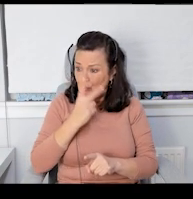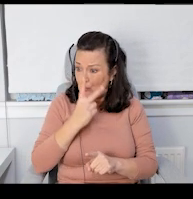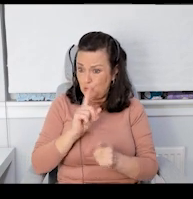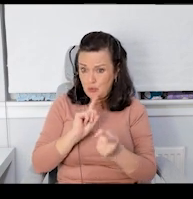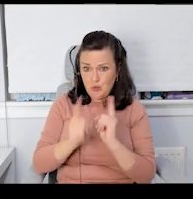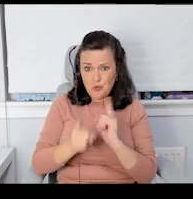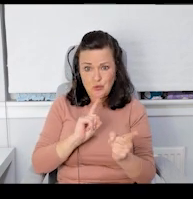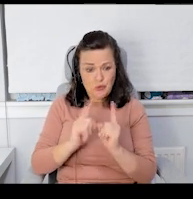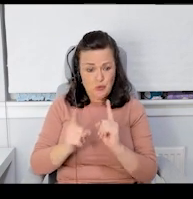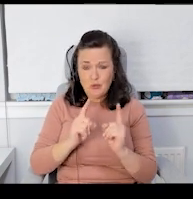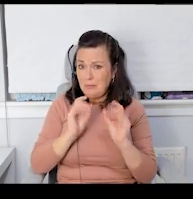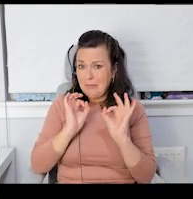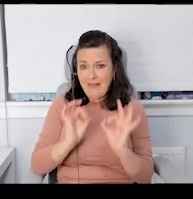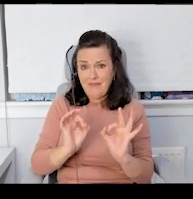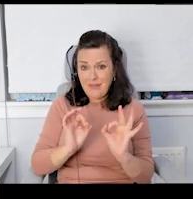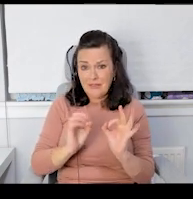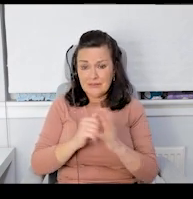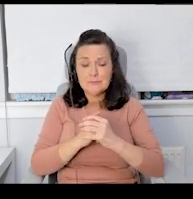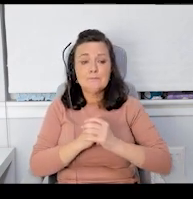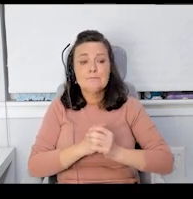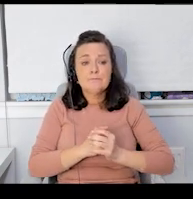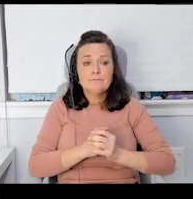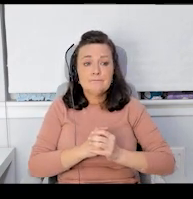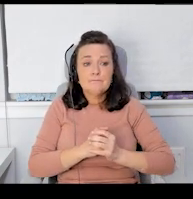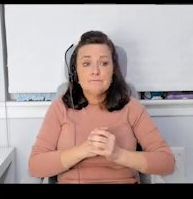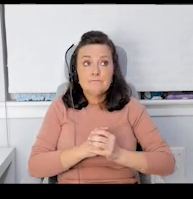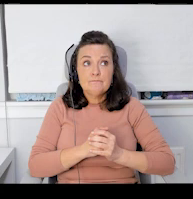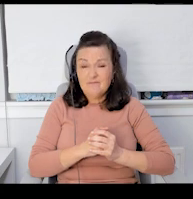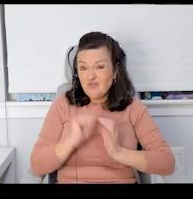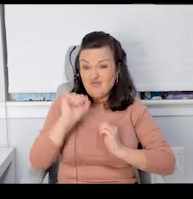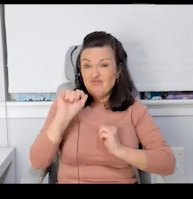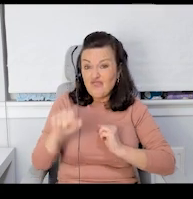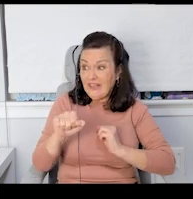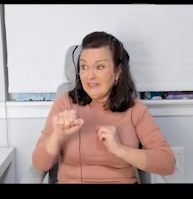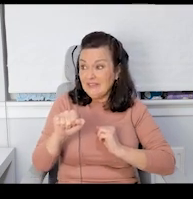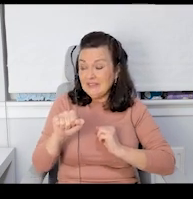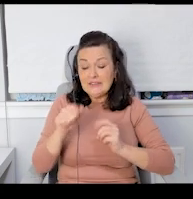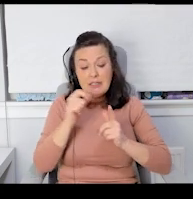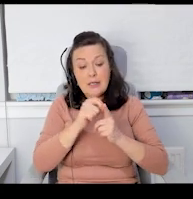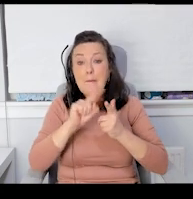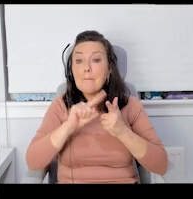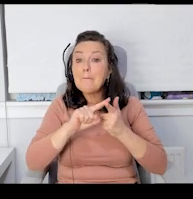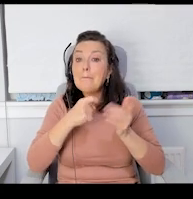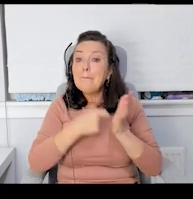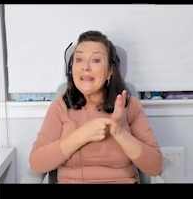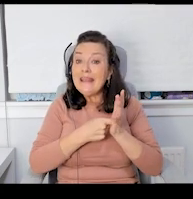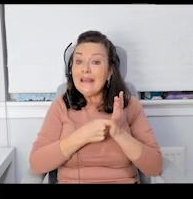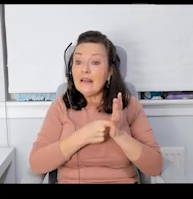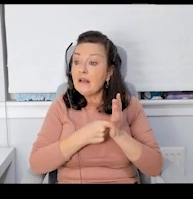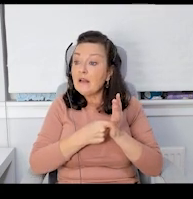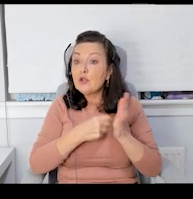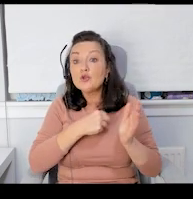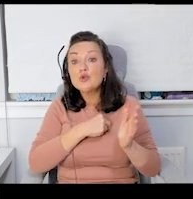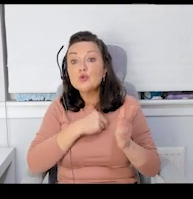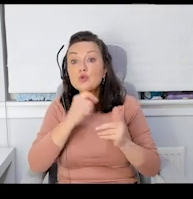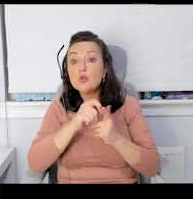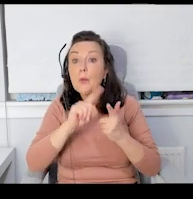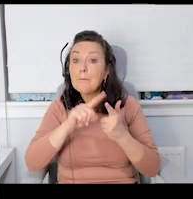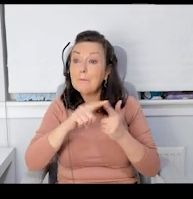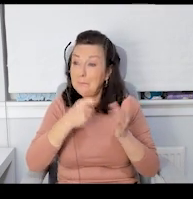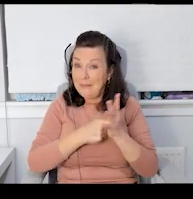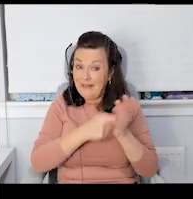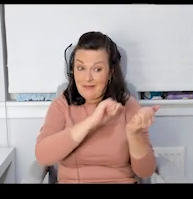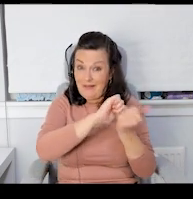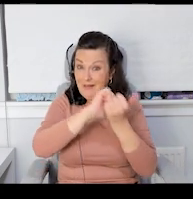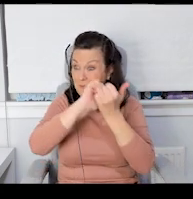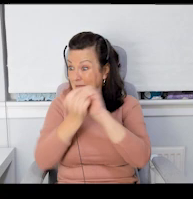there's nothing more powerful than peer-to-peer kind of support and awareness. No, I absolutely agree with you there, Eileen. Pam, have you got anything else to add